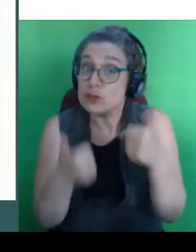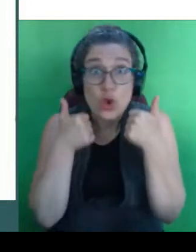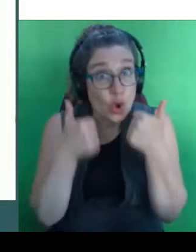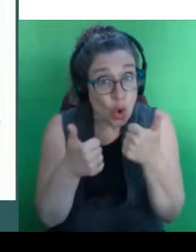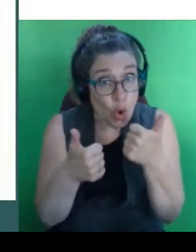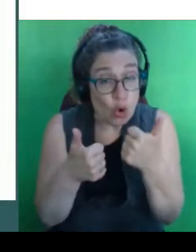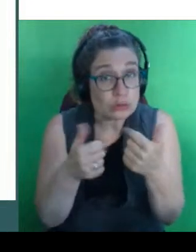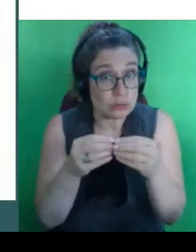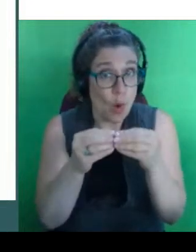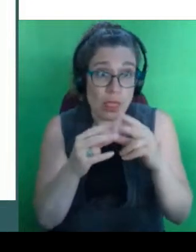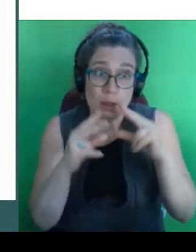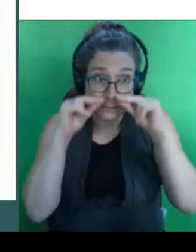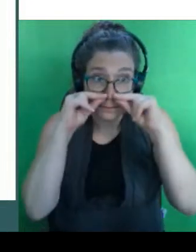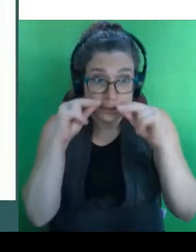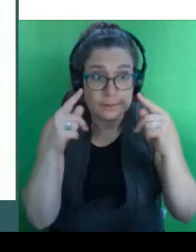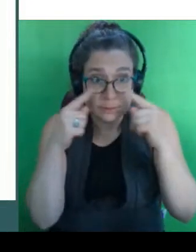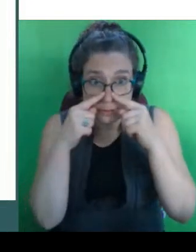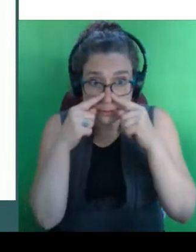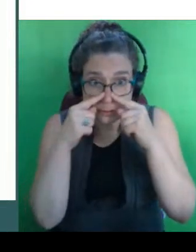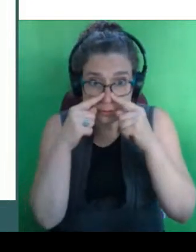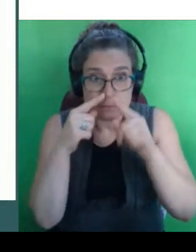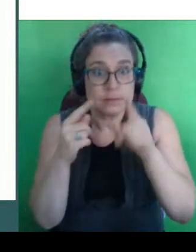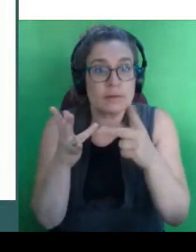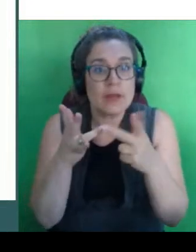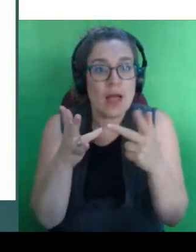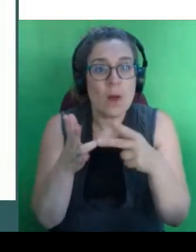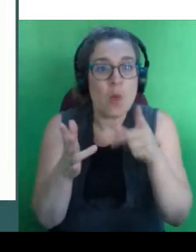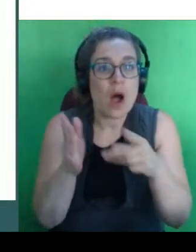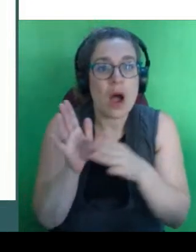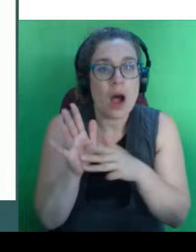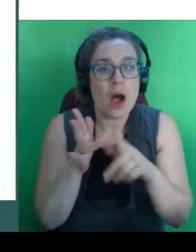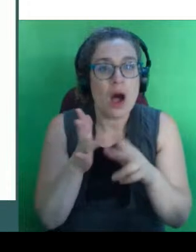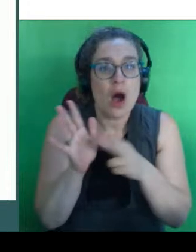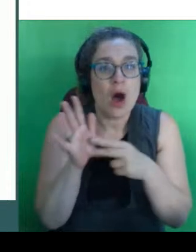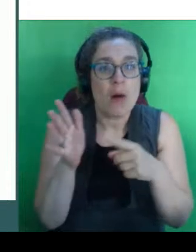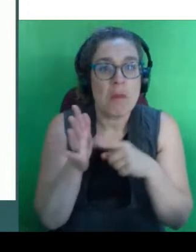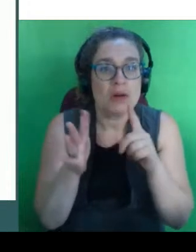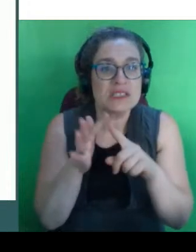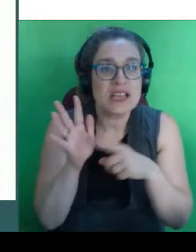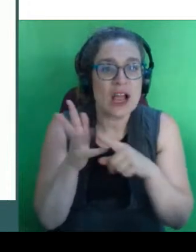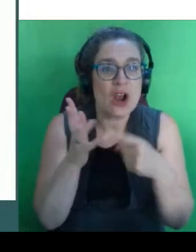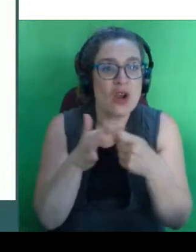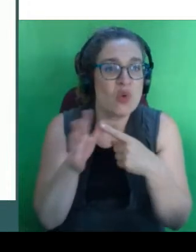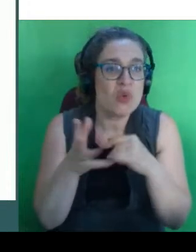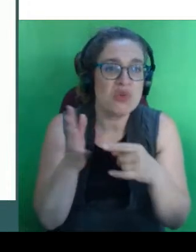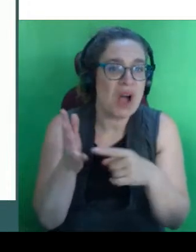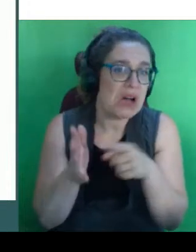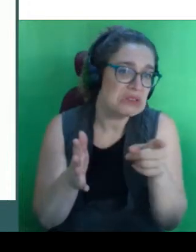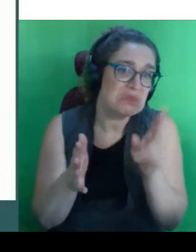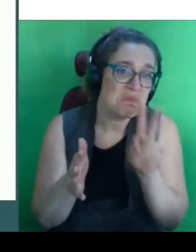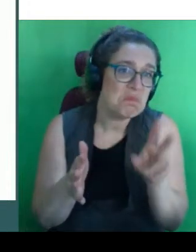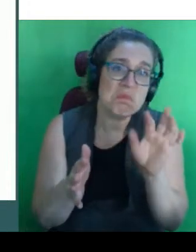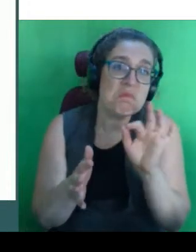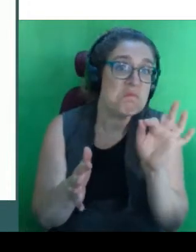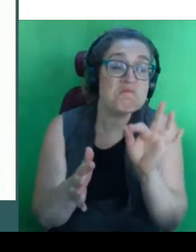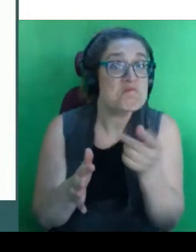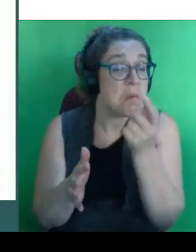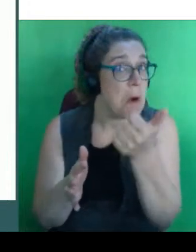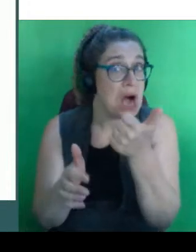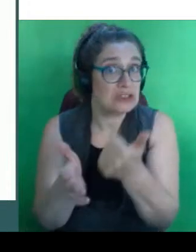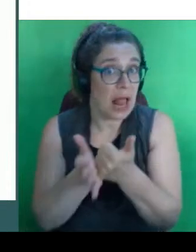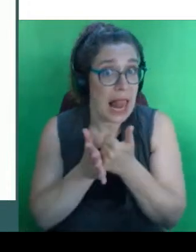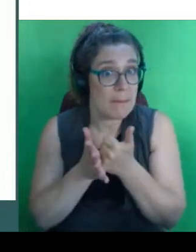then other treatments, montelukast, omalizumab, don't have much effectiveness, interestingly. But